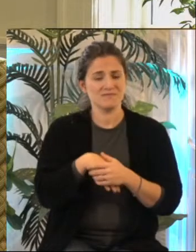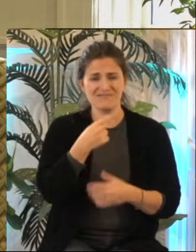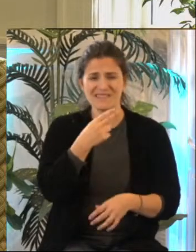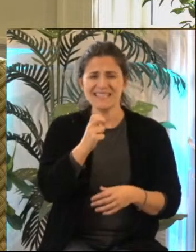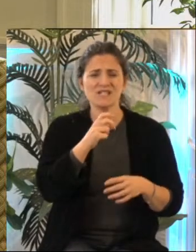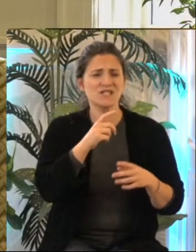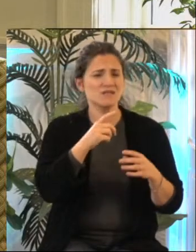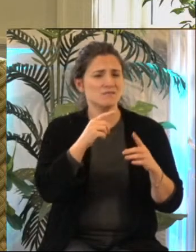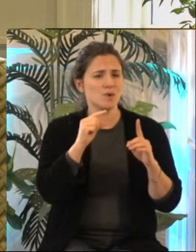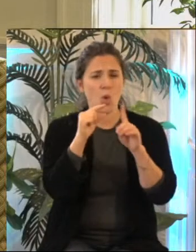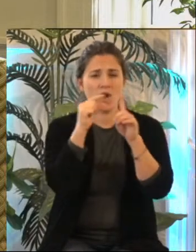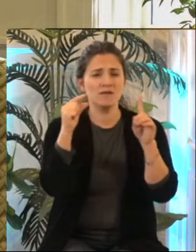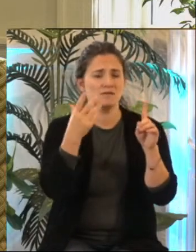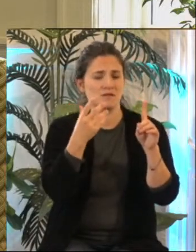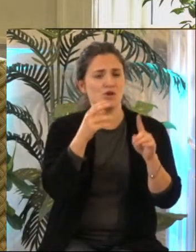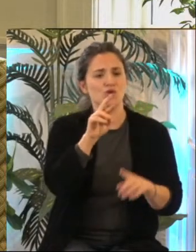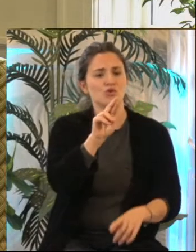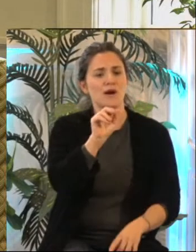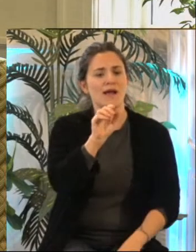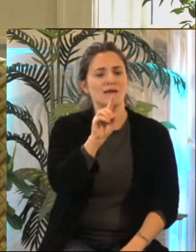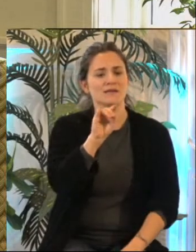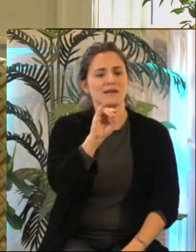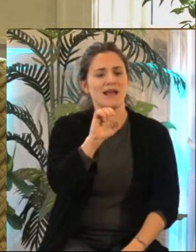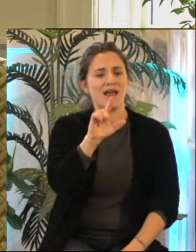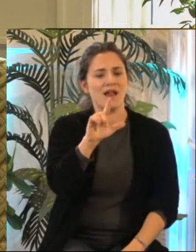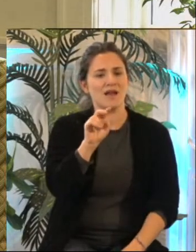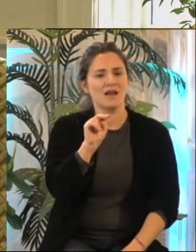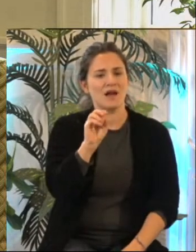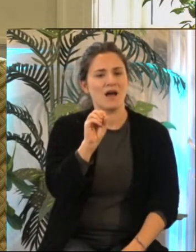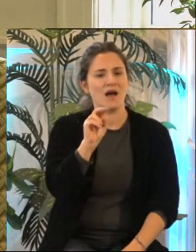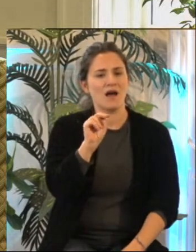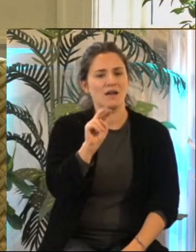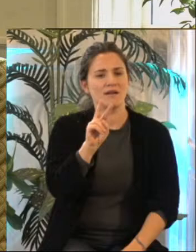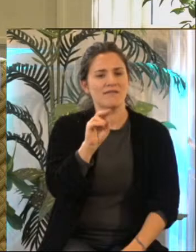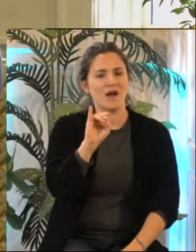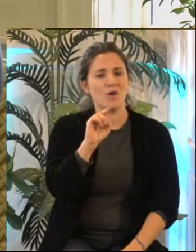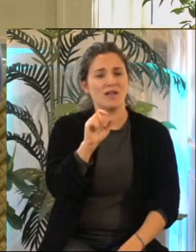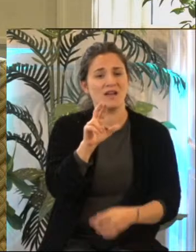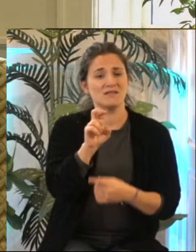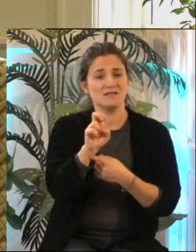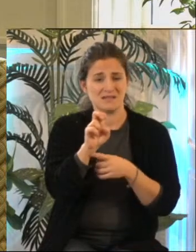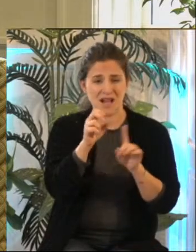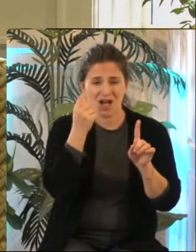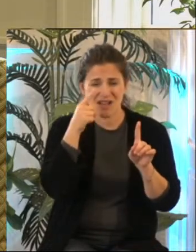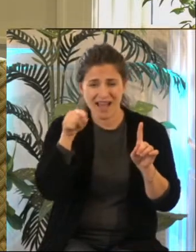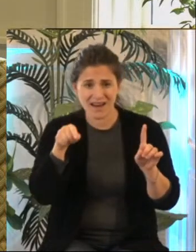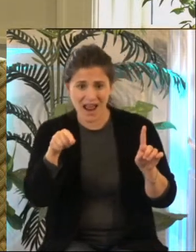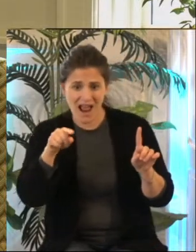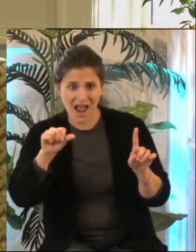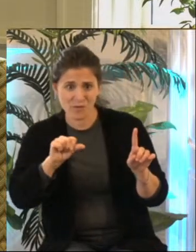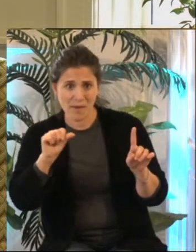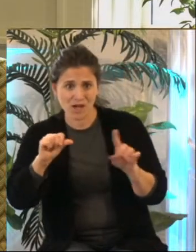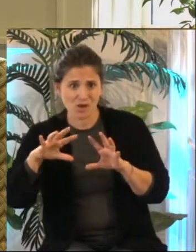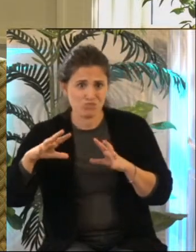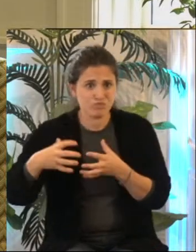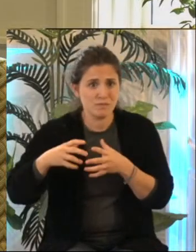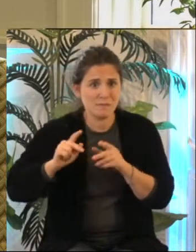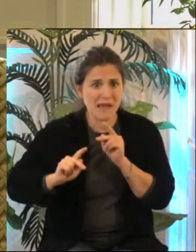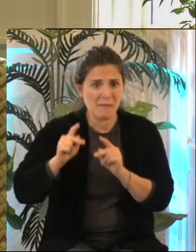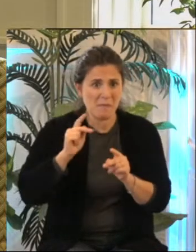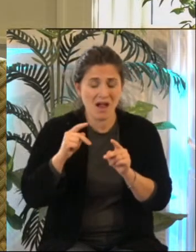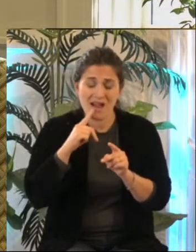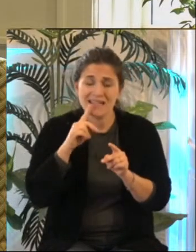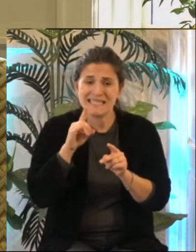of activists. And these were people who were facing unbelievable violence and backward oppressive